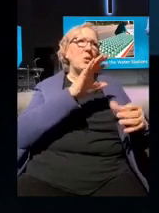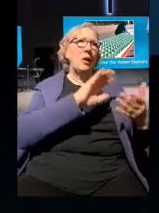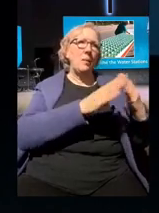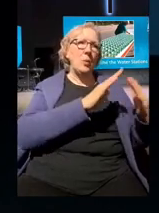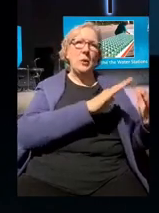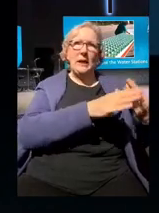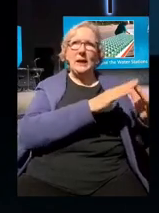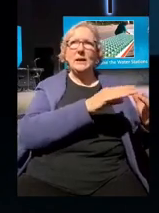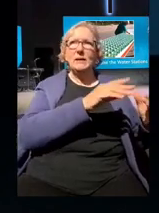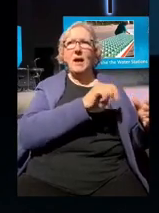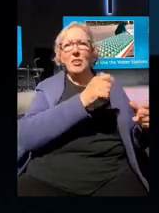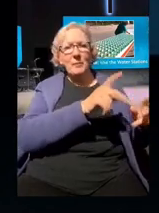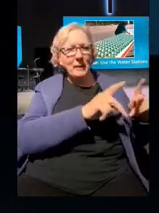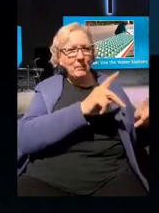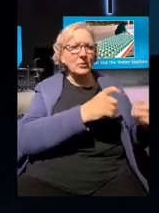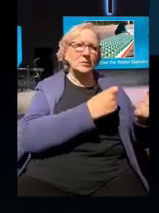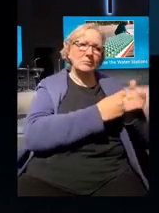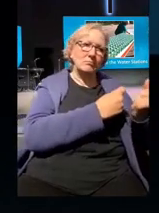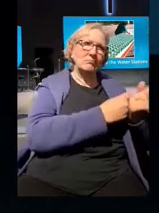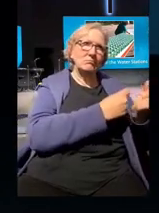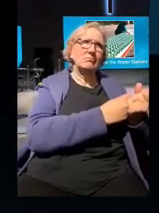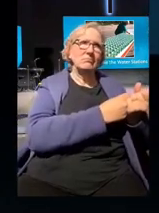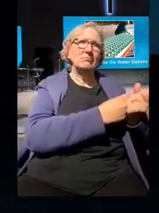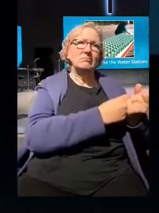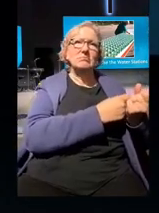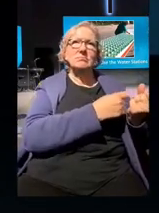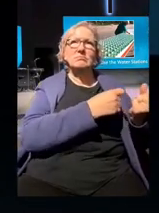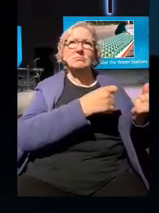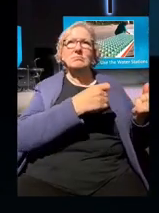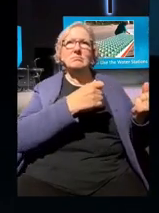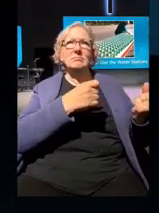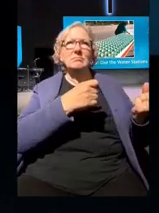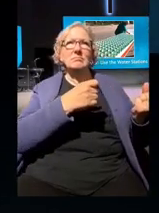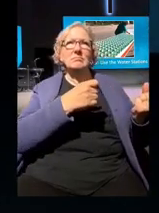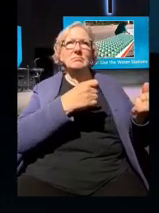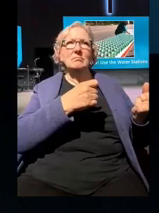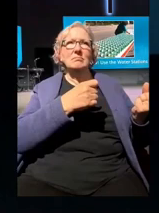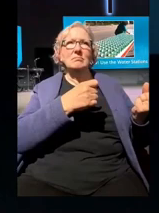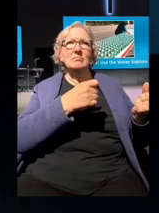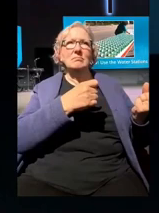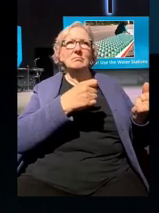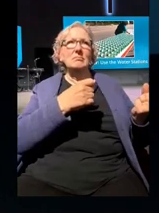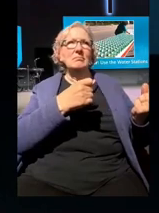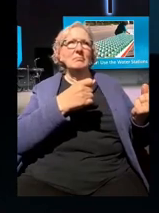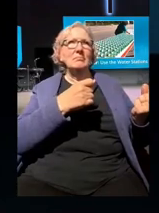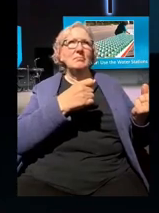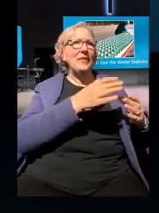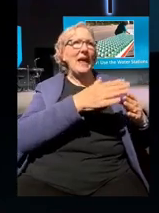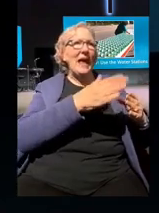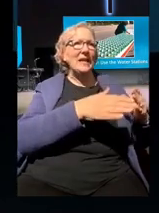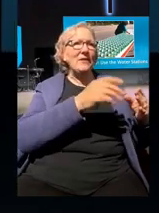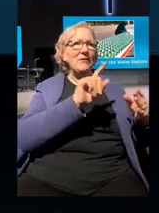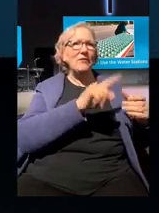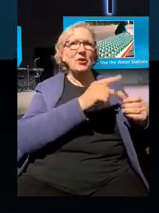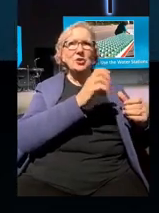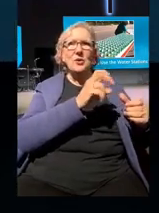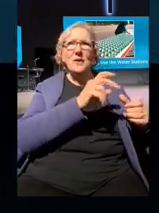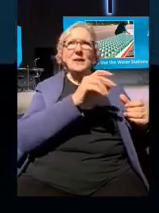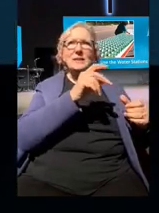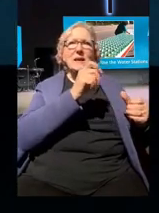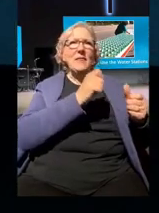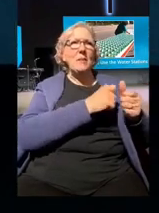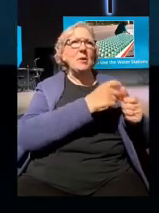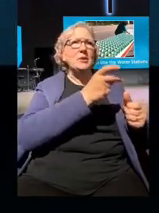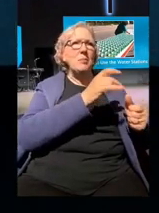and refreshment. Near the end of 1 Corinthians, the Apostle Paul calls out three people that he's